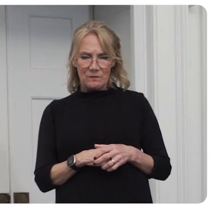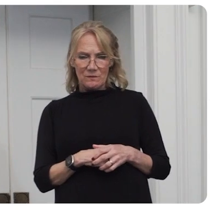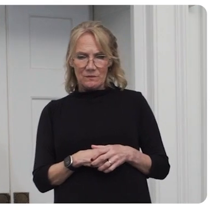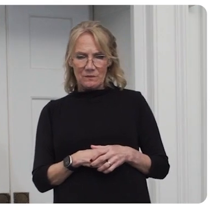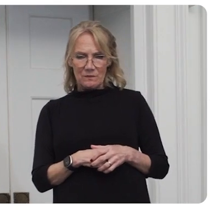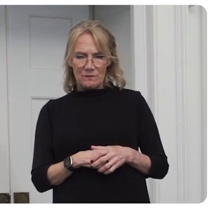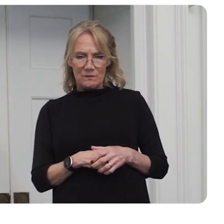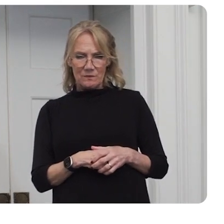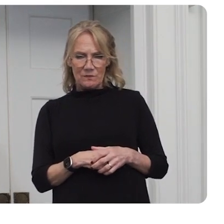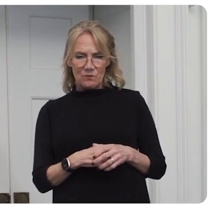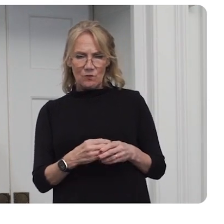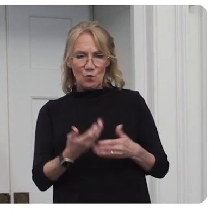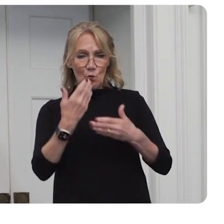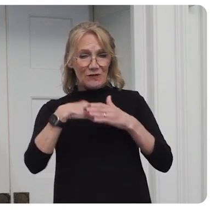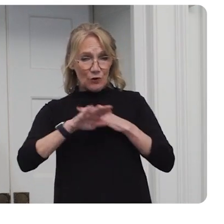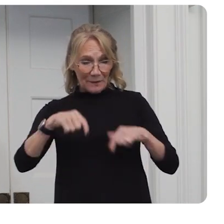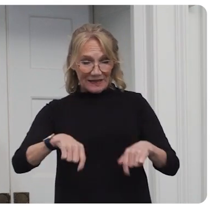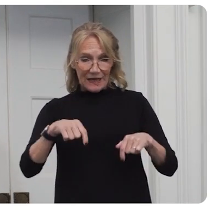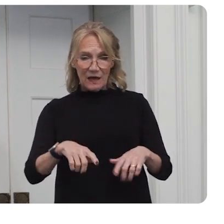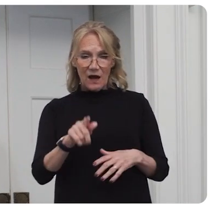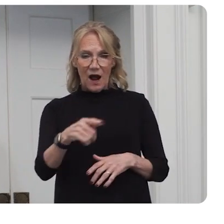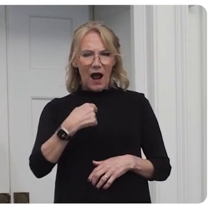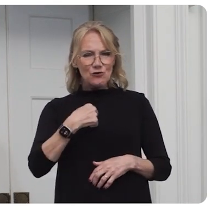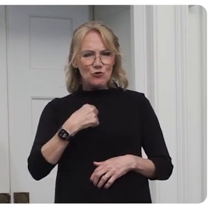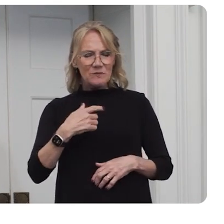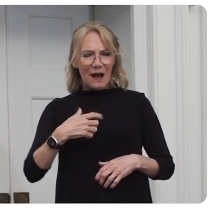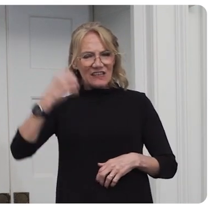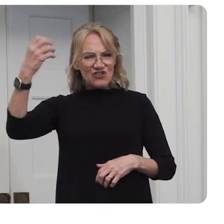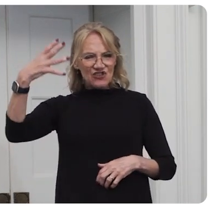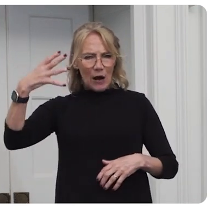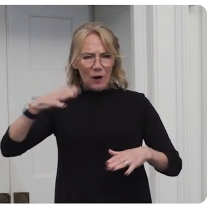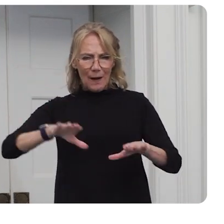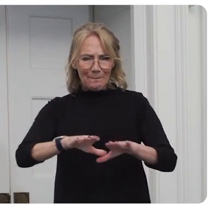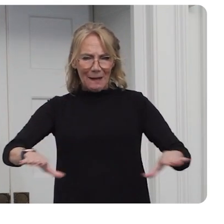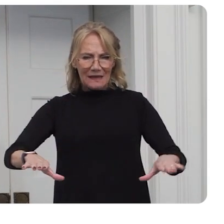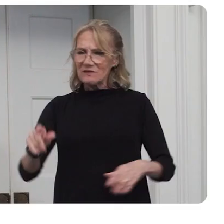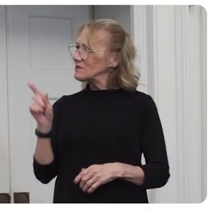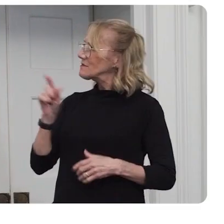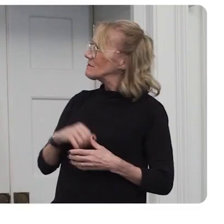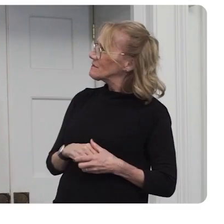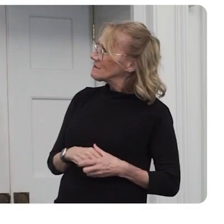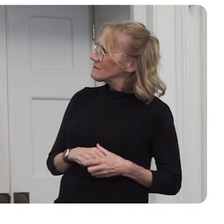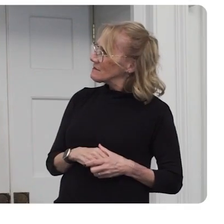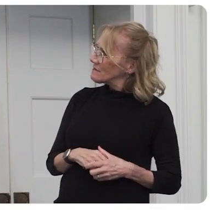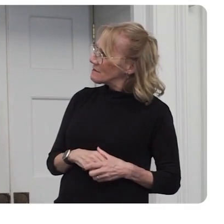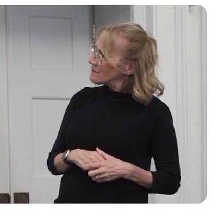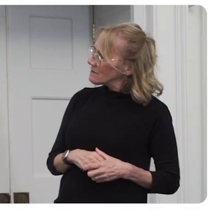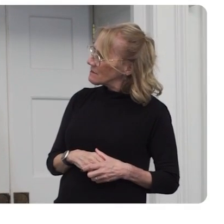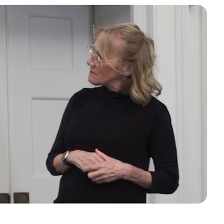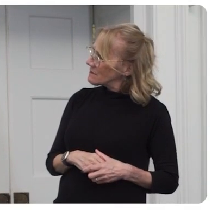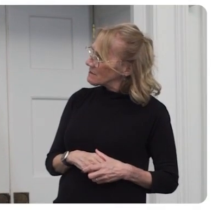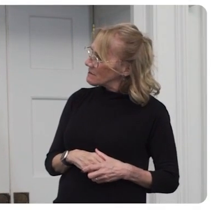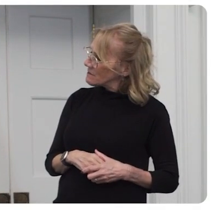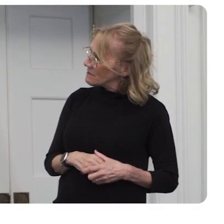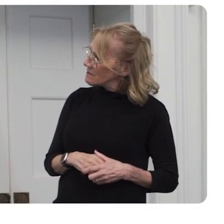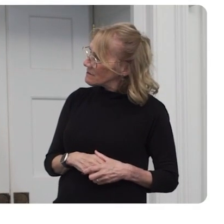music. My Oh, well, music. you do put that on, yeah. Show this. Yeah. Yeah, let's have a look. Oh yeah, there